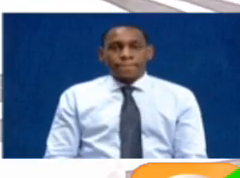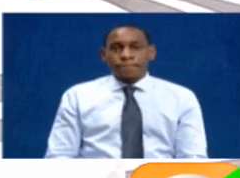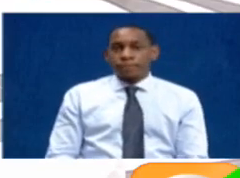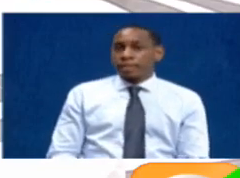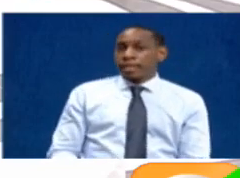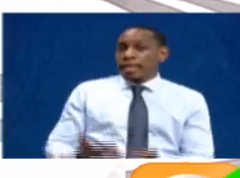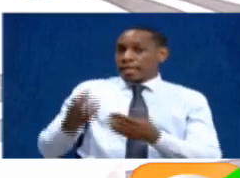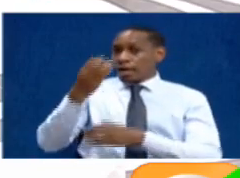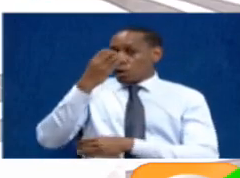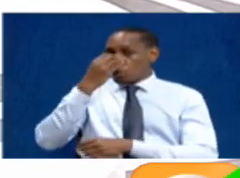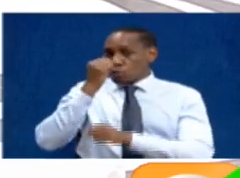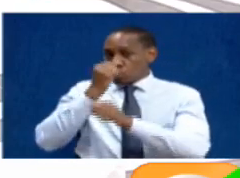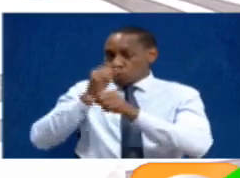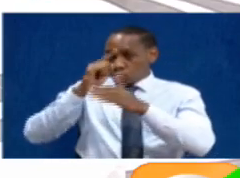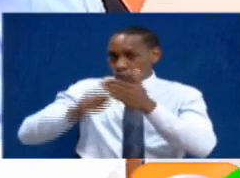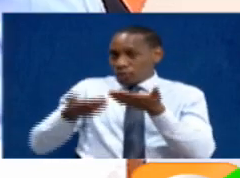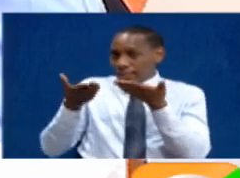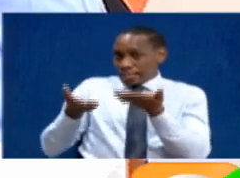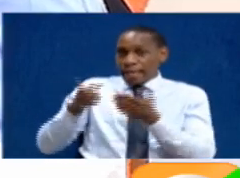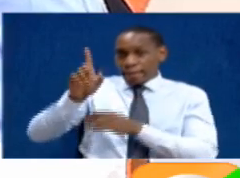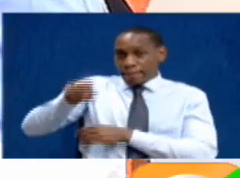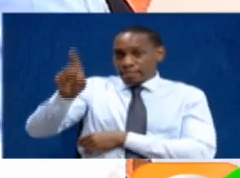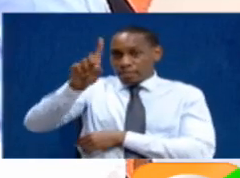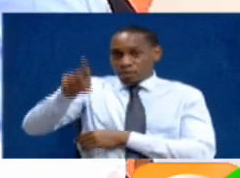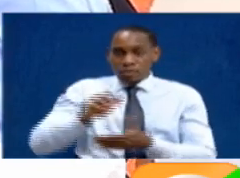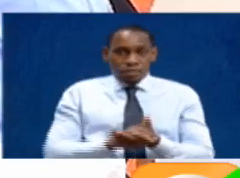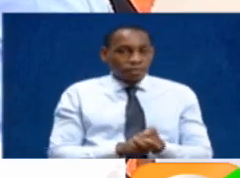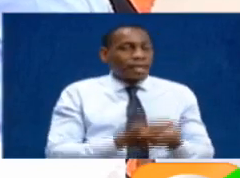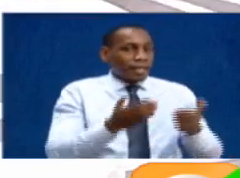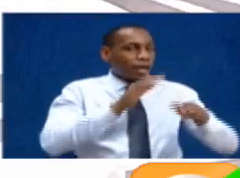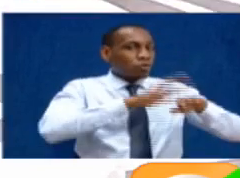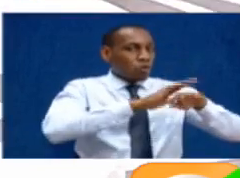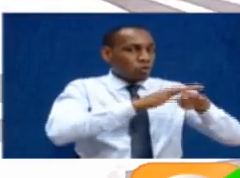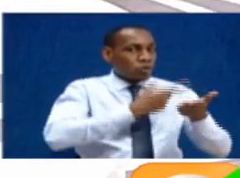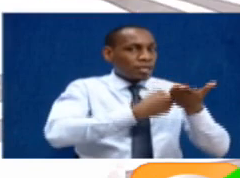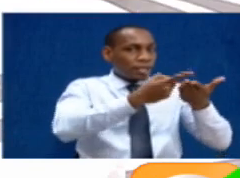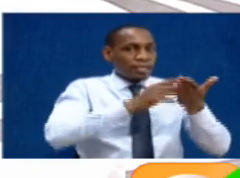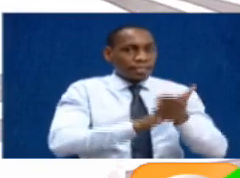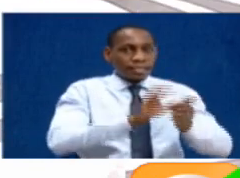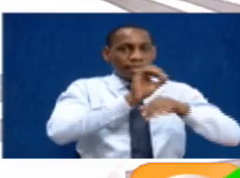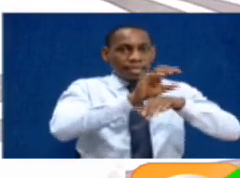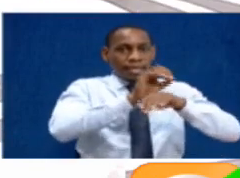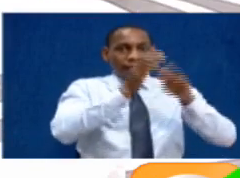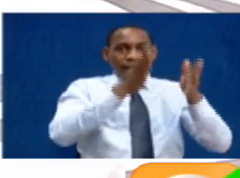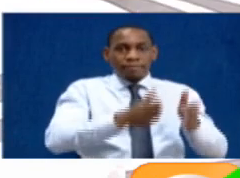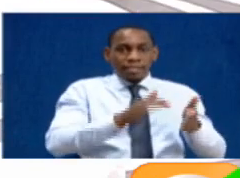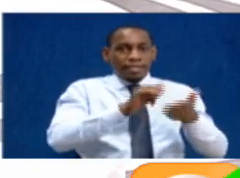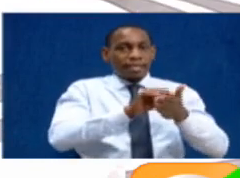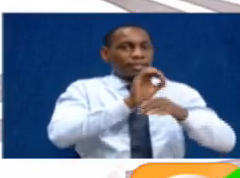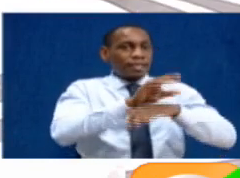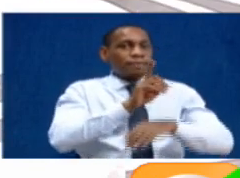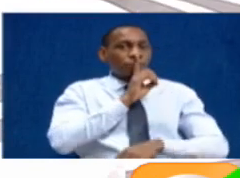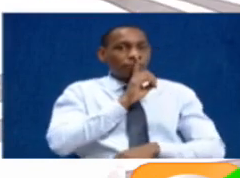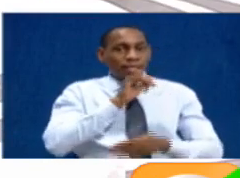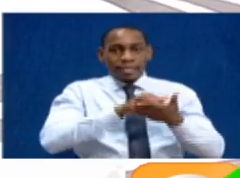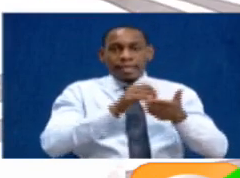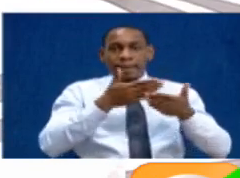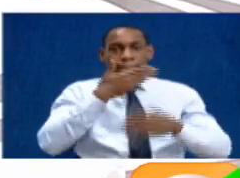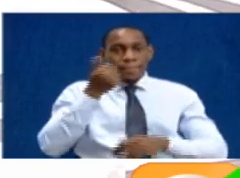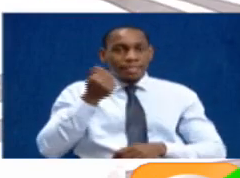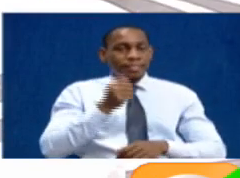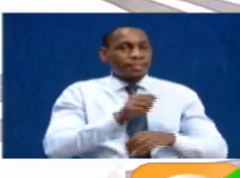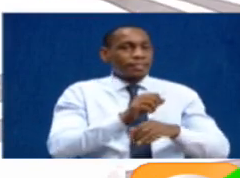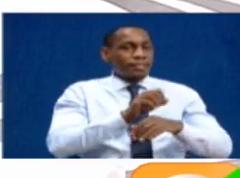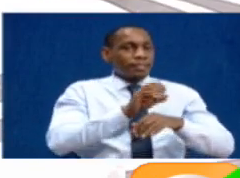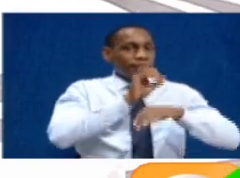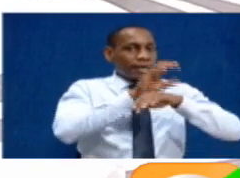does Ruto need to do now? No, now he has done a very good thing. I think that advisor who advised him to keep quiet is one of the best advisors.